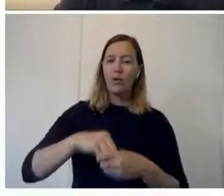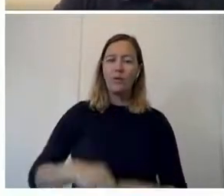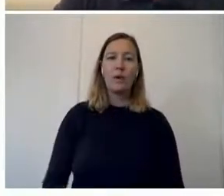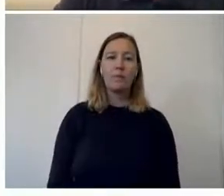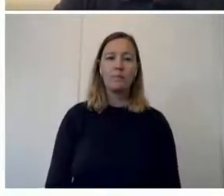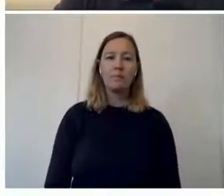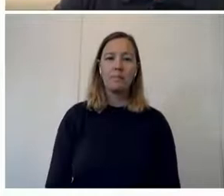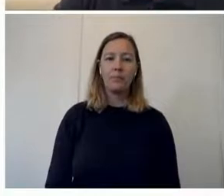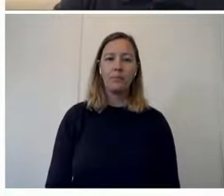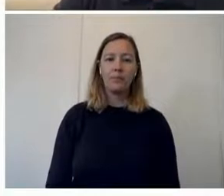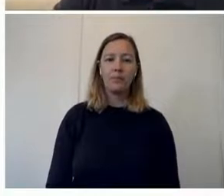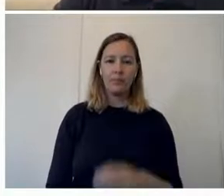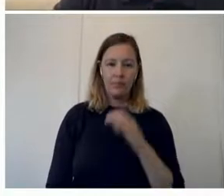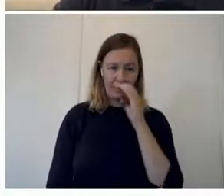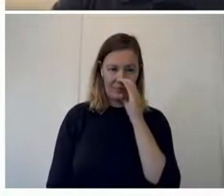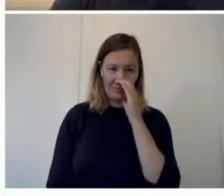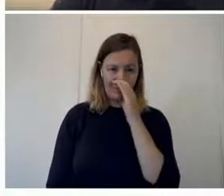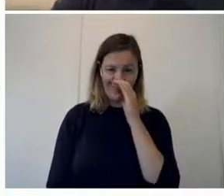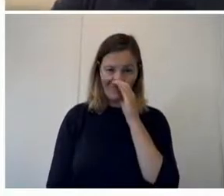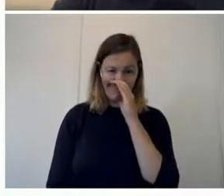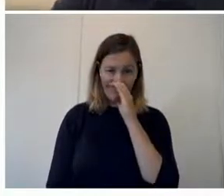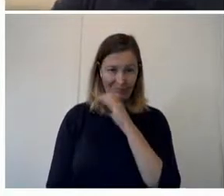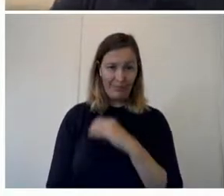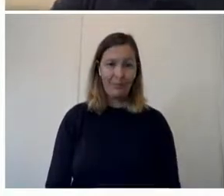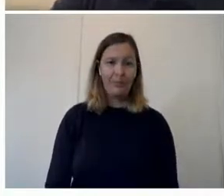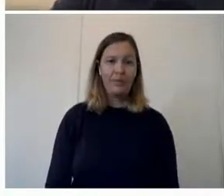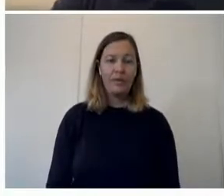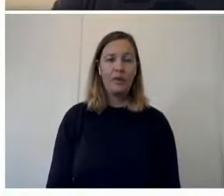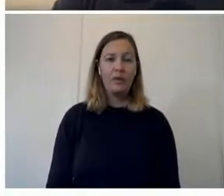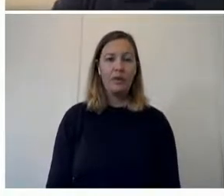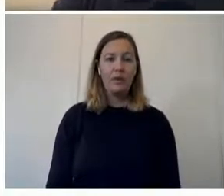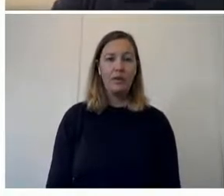if you try to put that into some